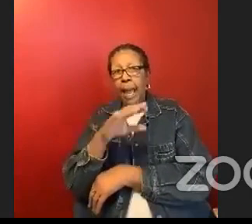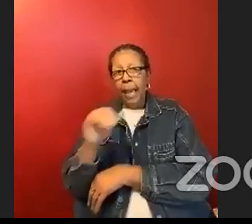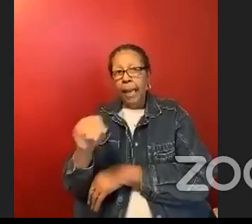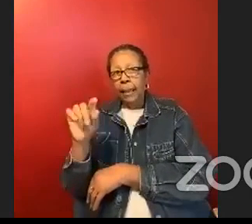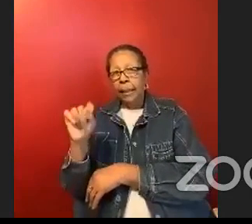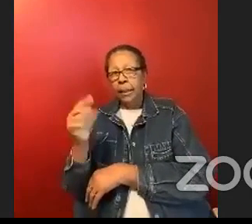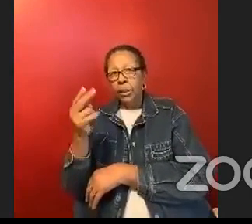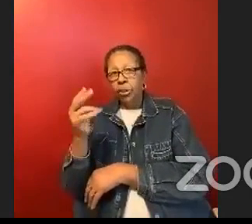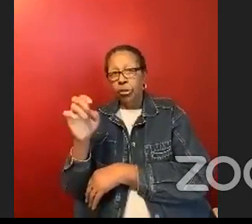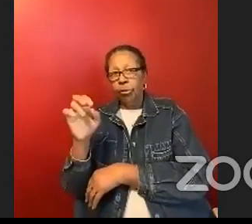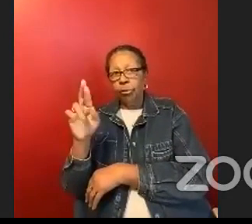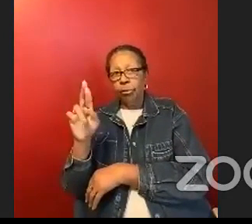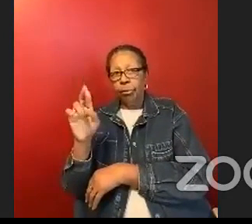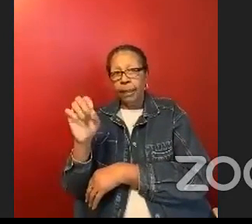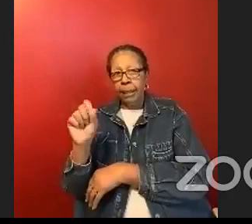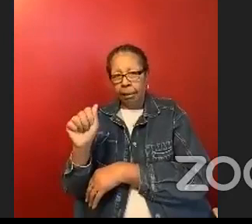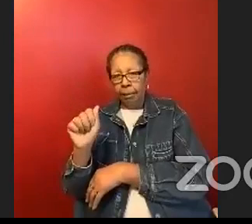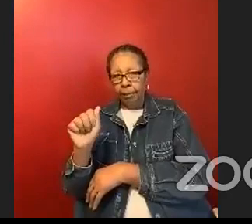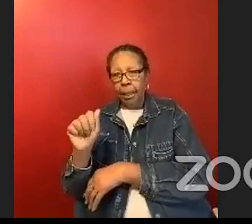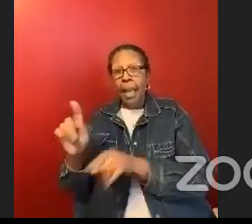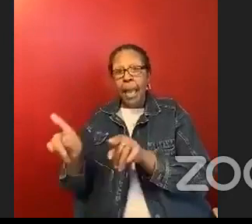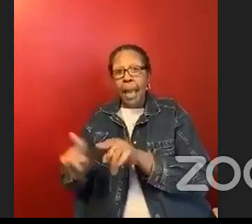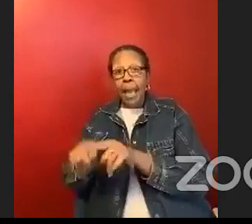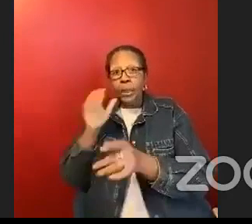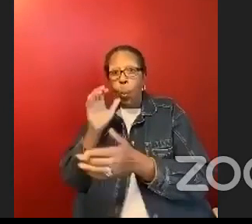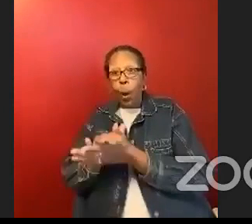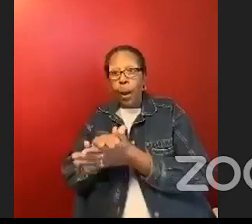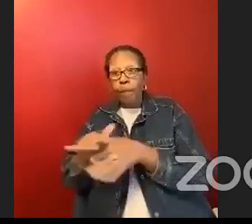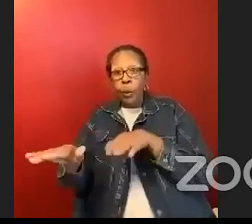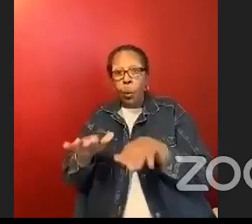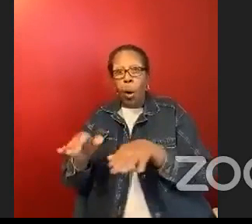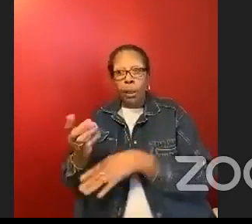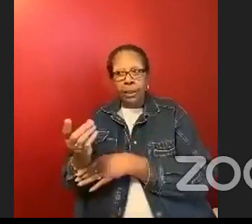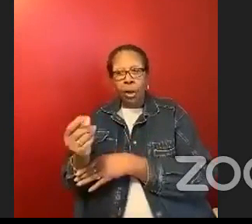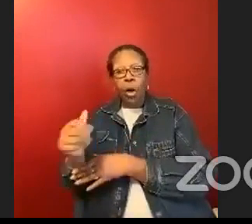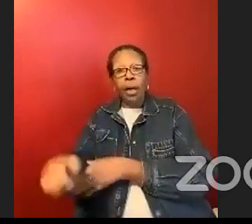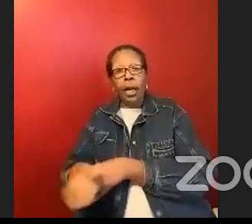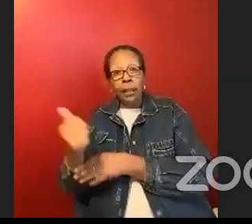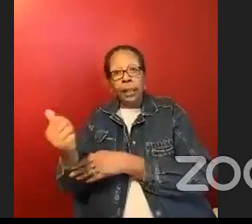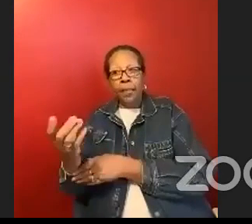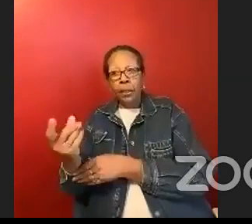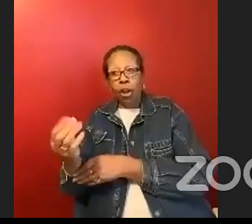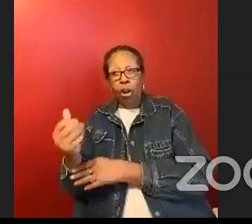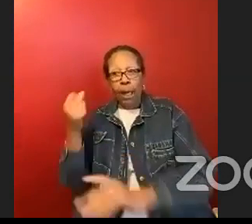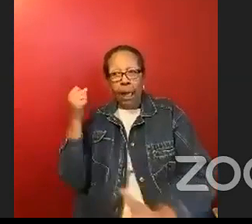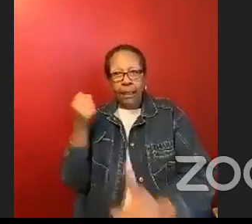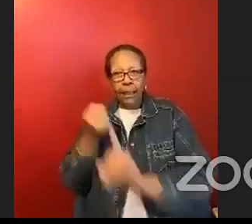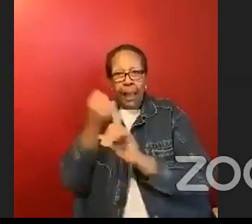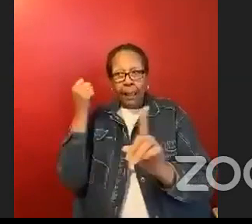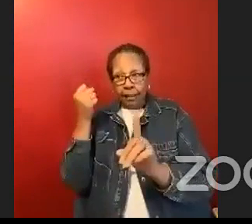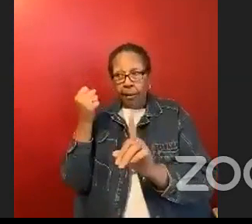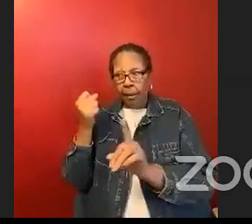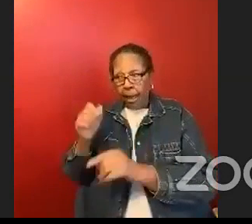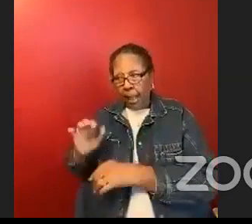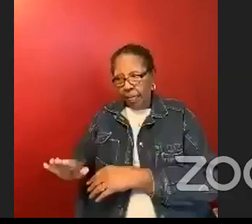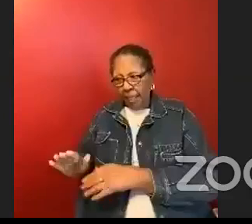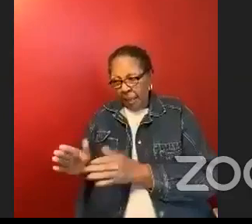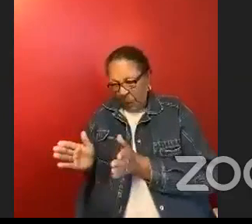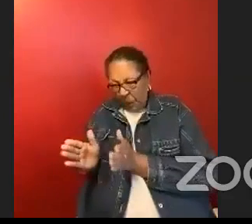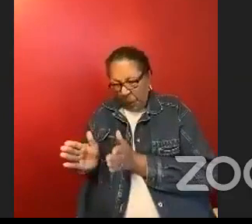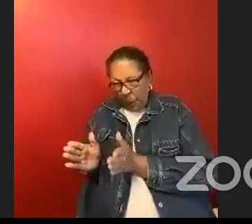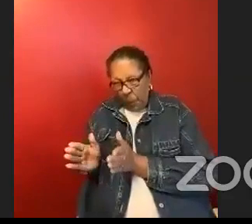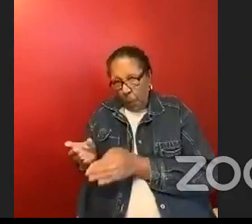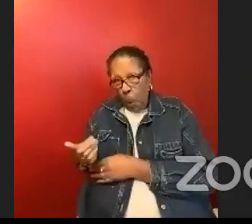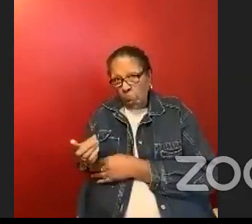As Teresa was walking their dog, another dog from the neighborhood attacked their dog, a small little white dog,